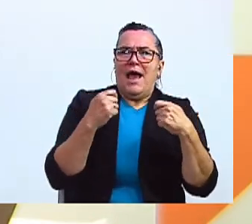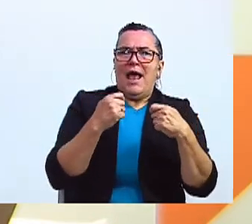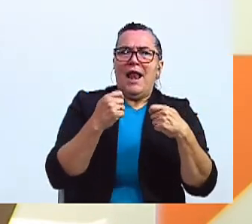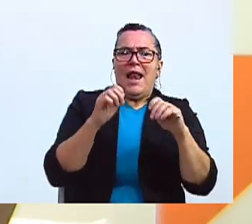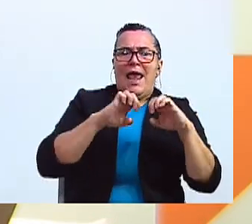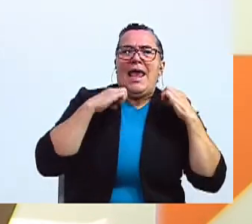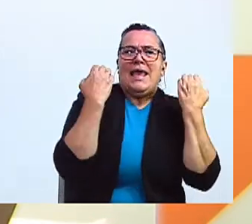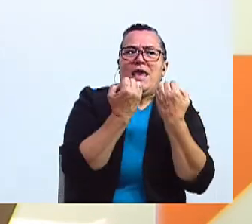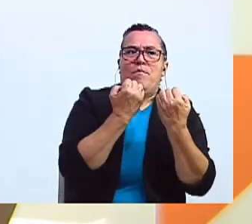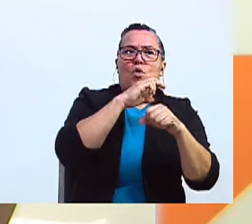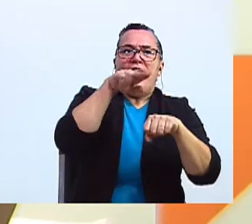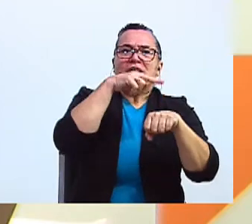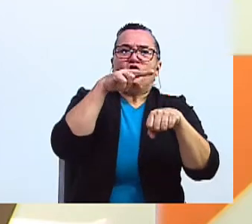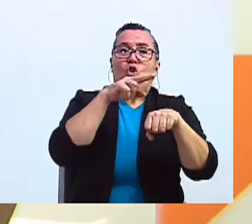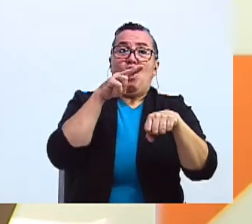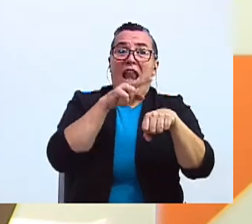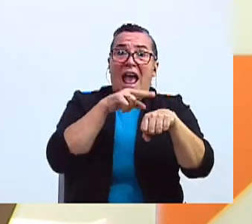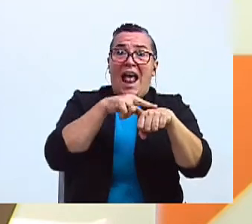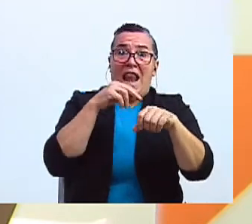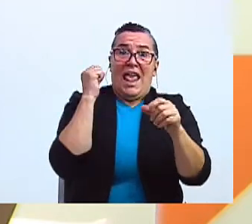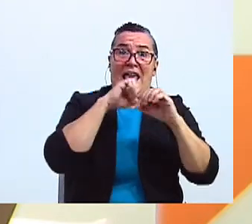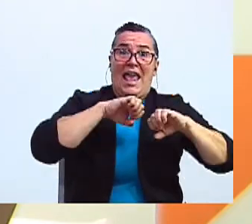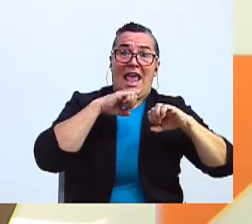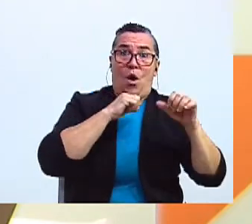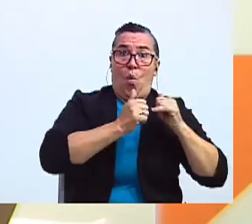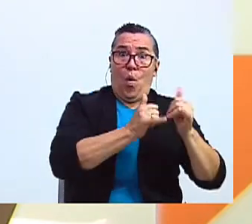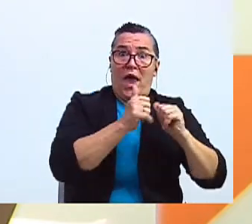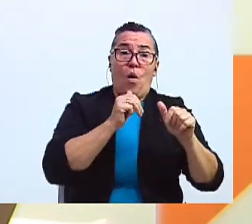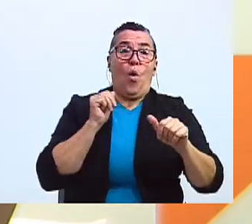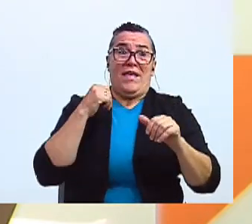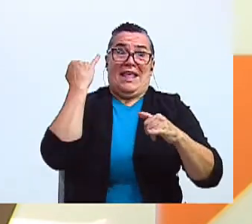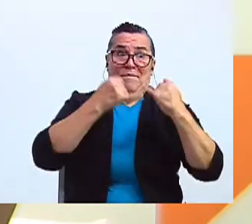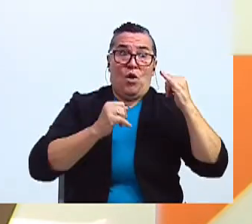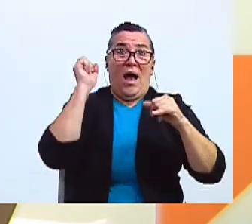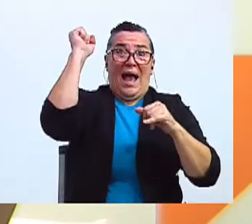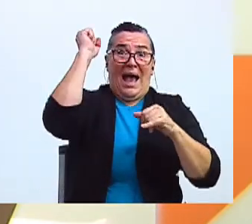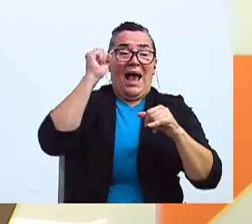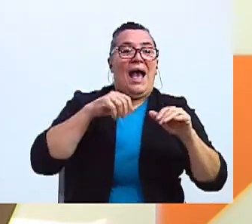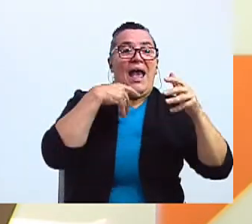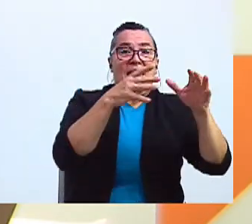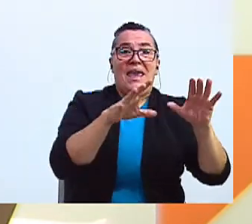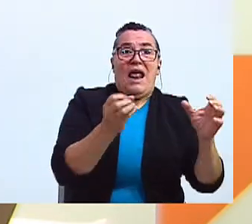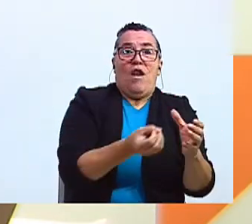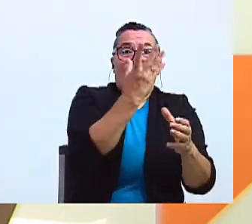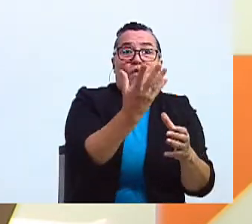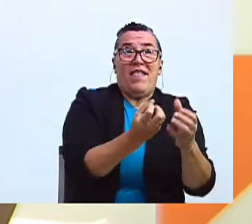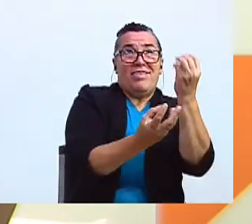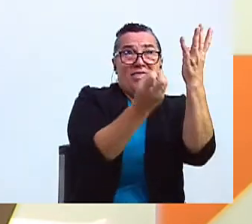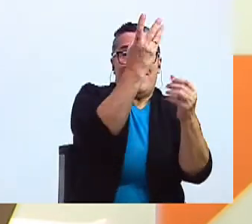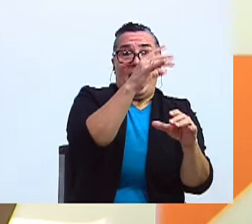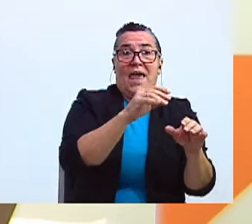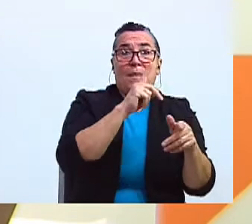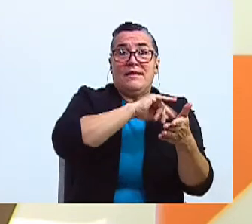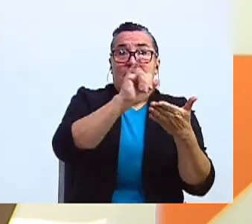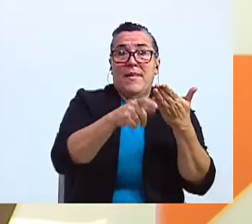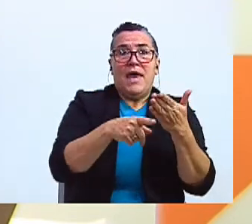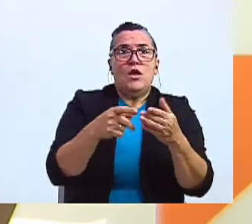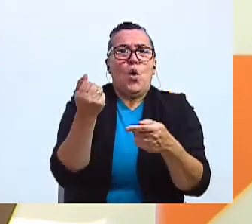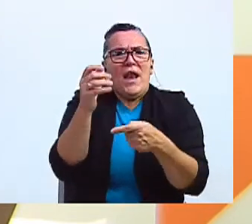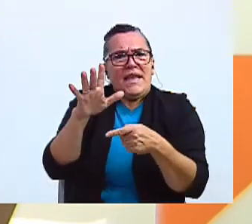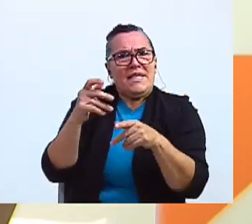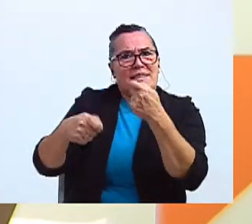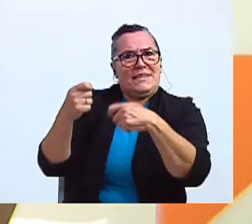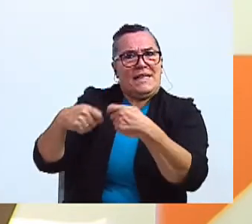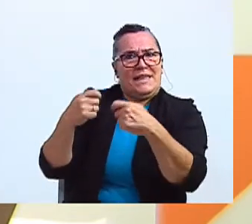team, and after that, go to the Fuente de la Hispanidad. Go to the parades every 5th of September is what makes